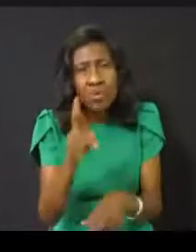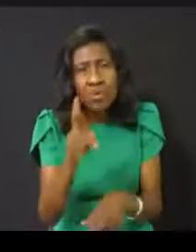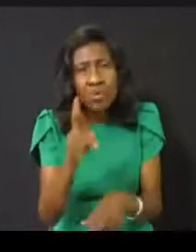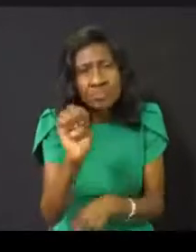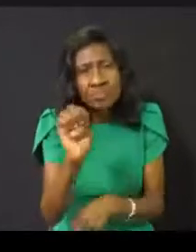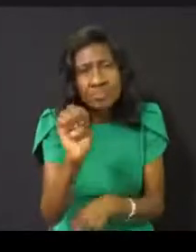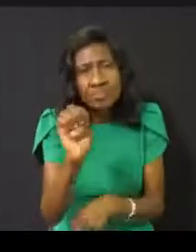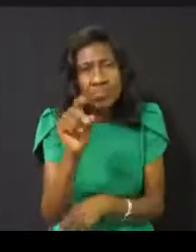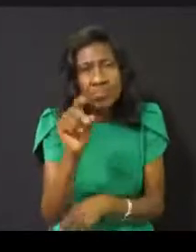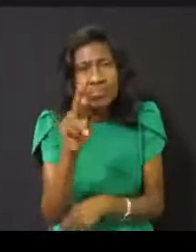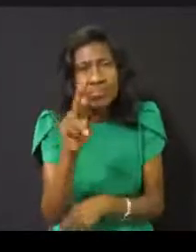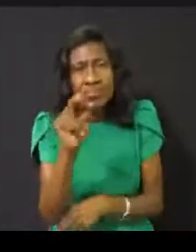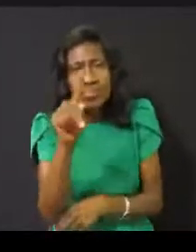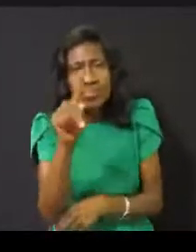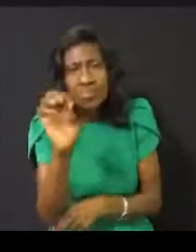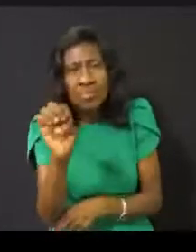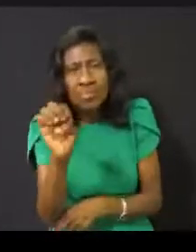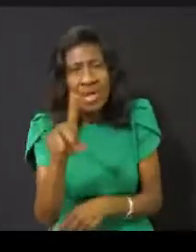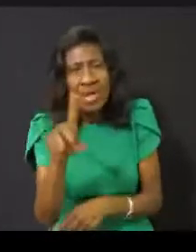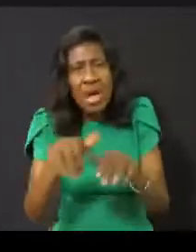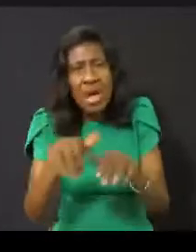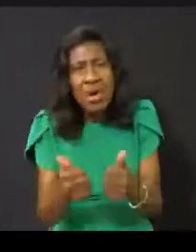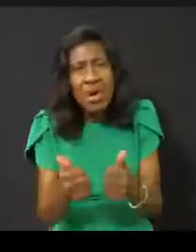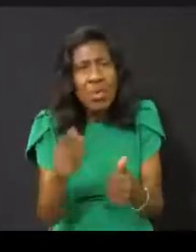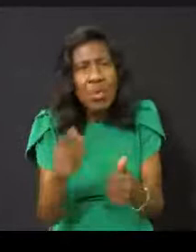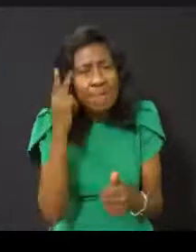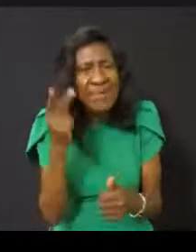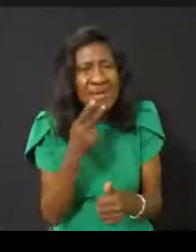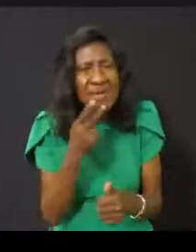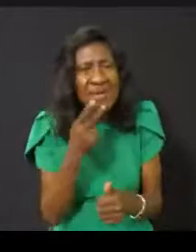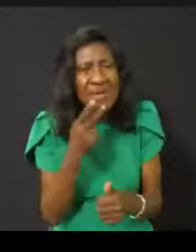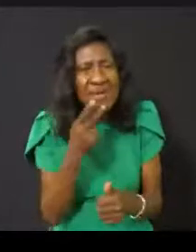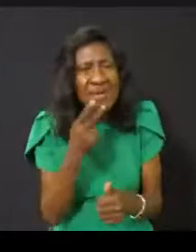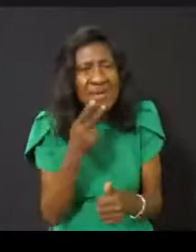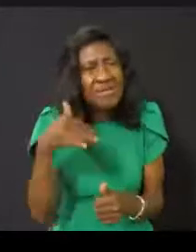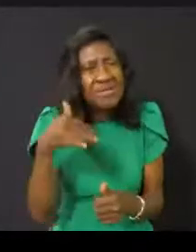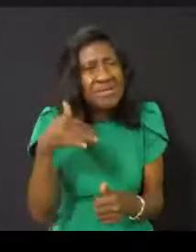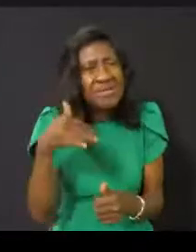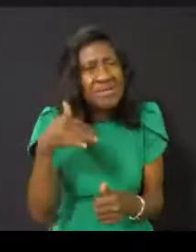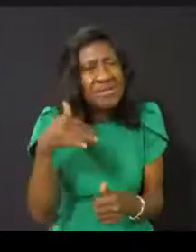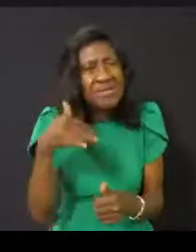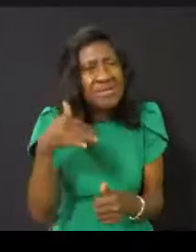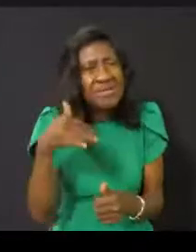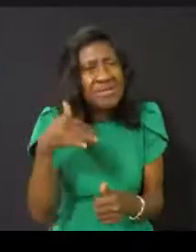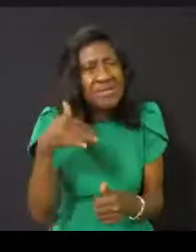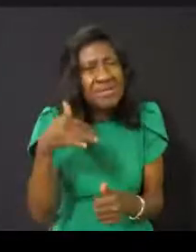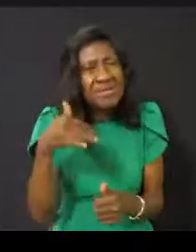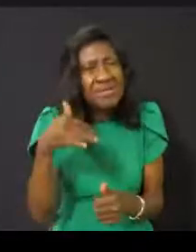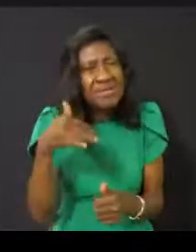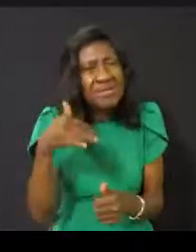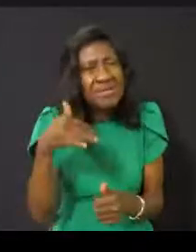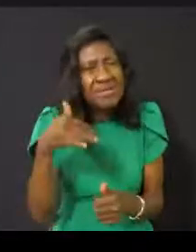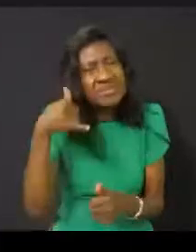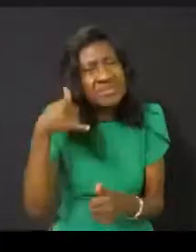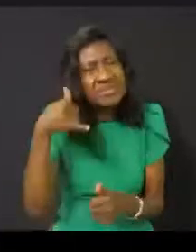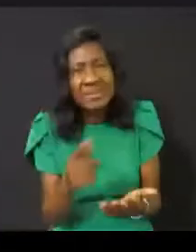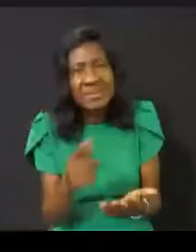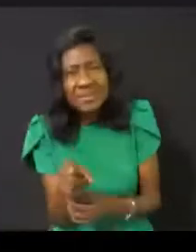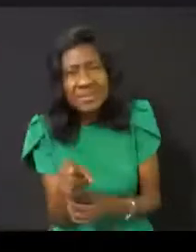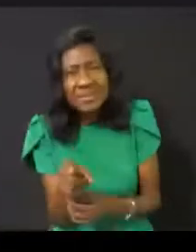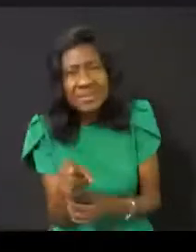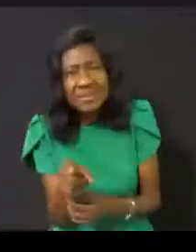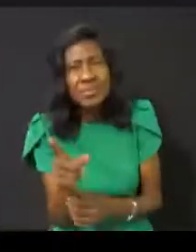the parents phoning in with their results, how it's all being managed. And also in a sort of the